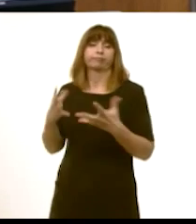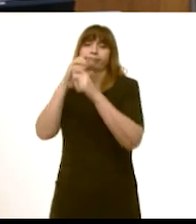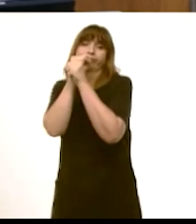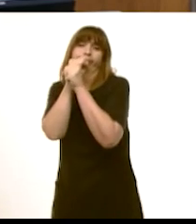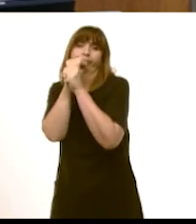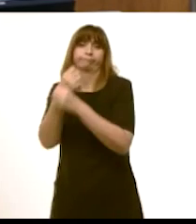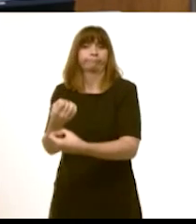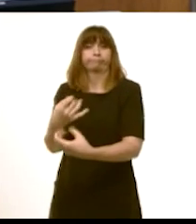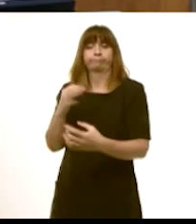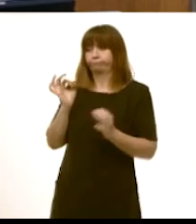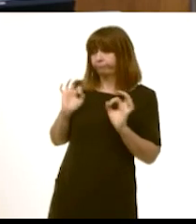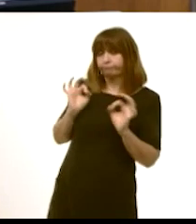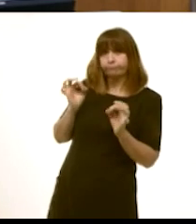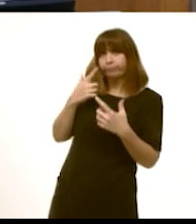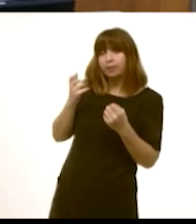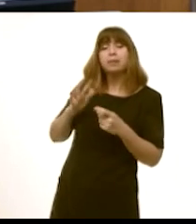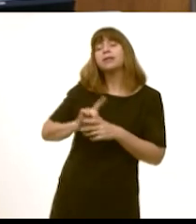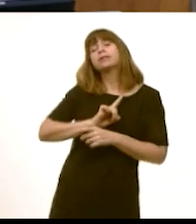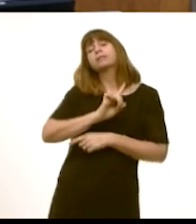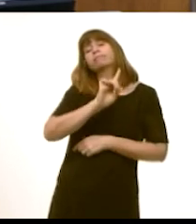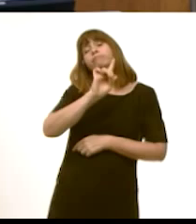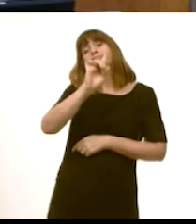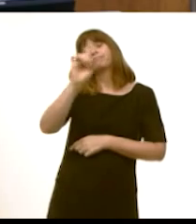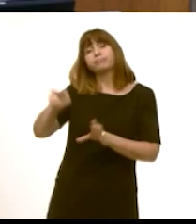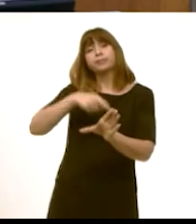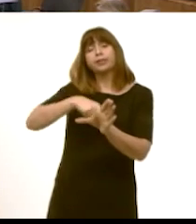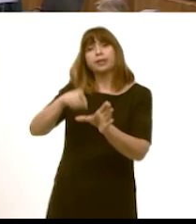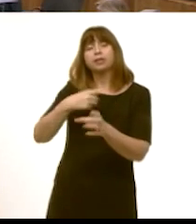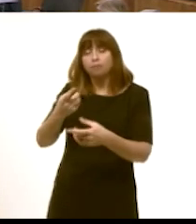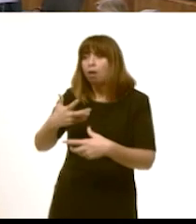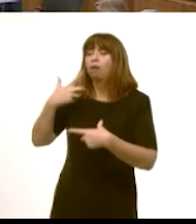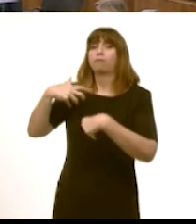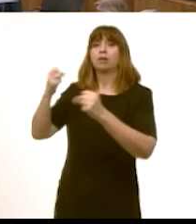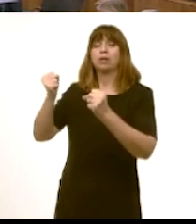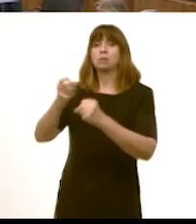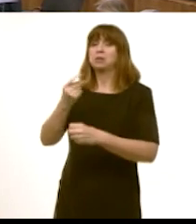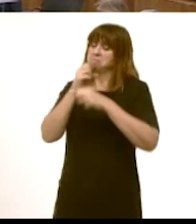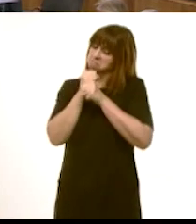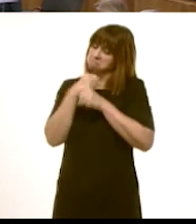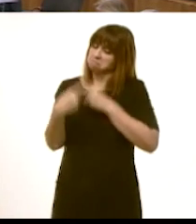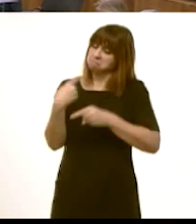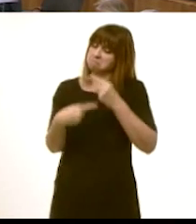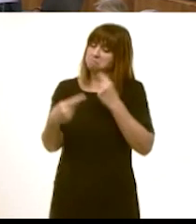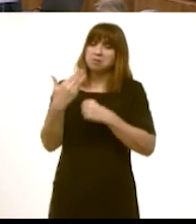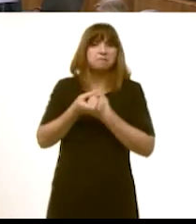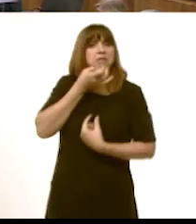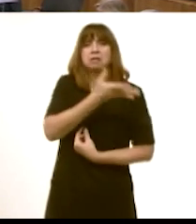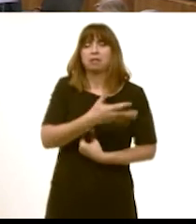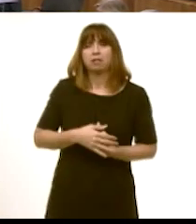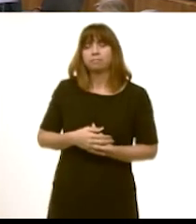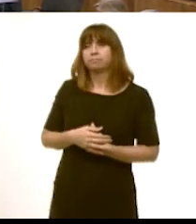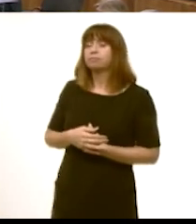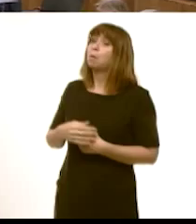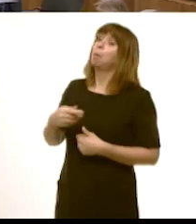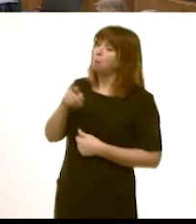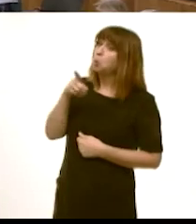course, surface many years later. Some never do. I welcome that you're open to such a study